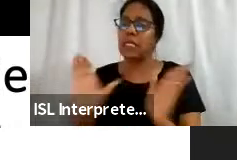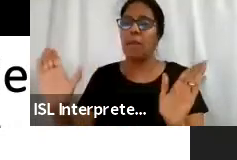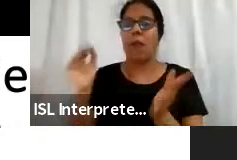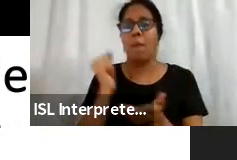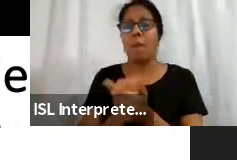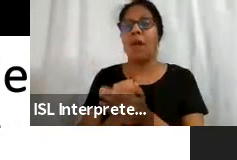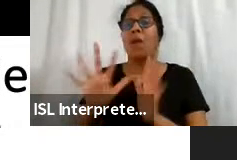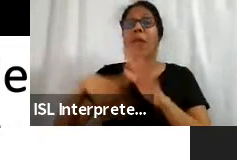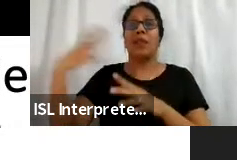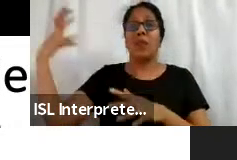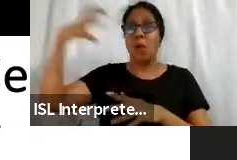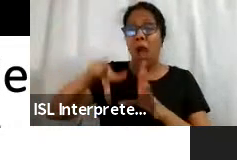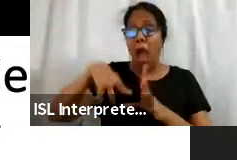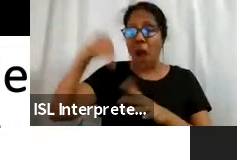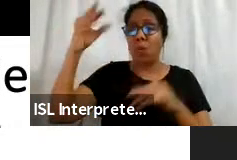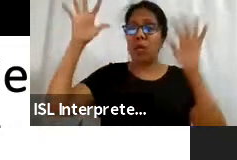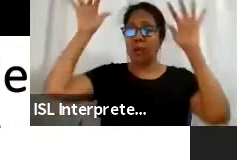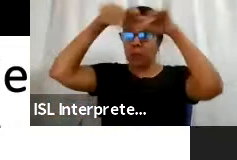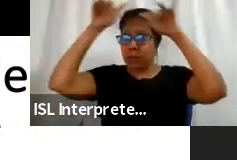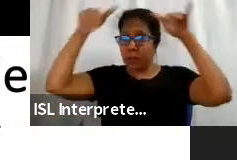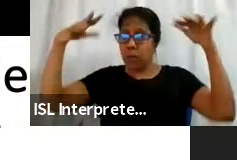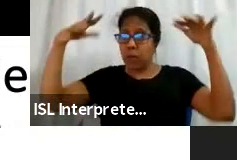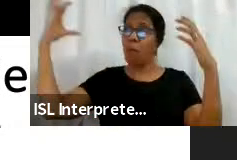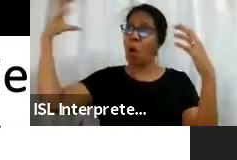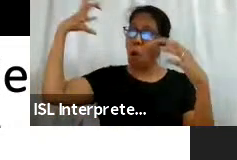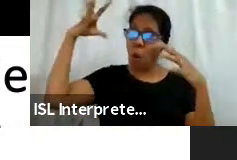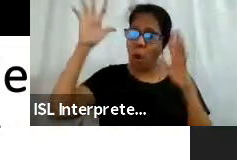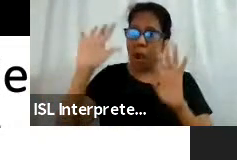sunlight if possible, otherwise in a ventilated area.